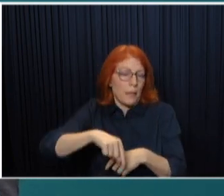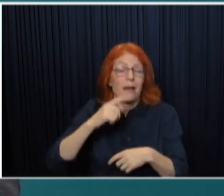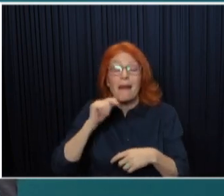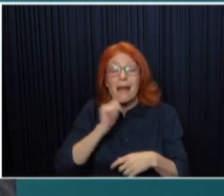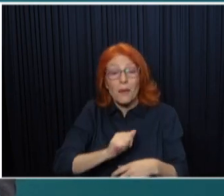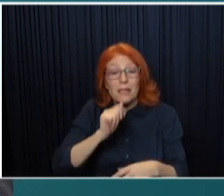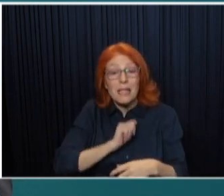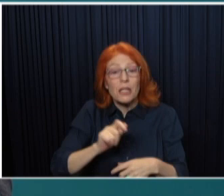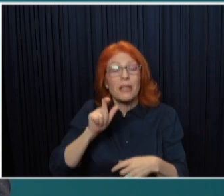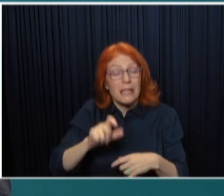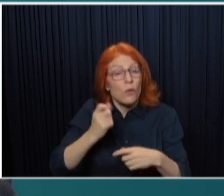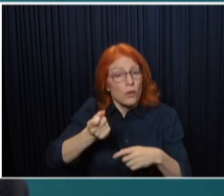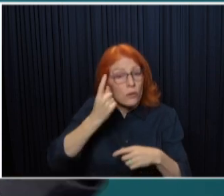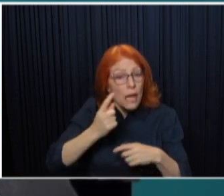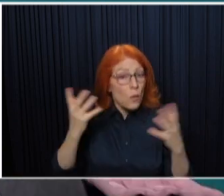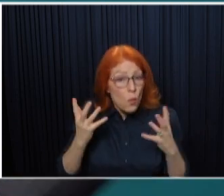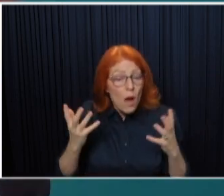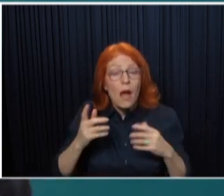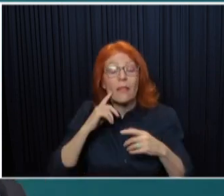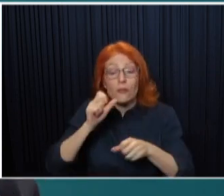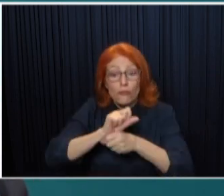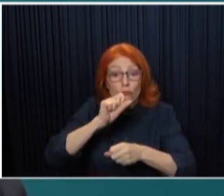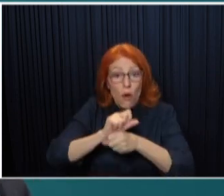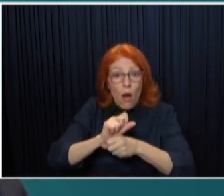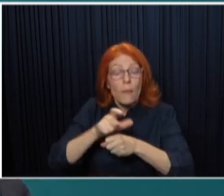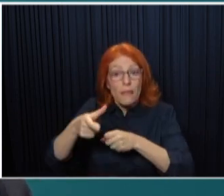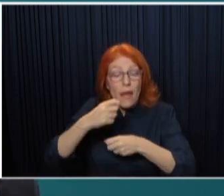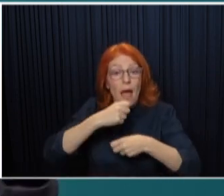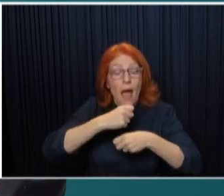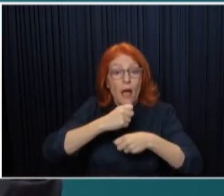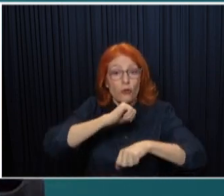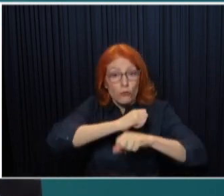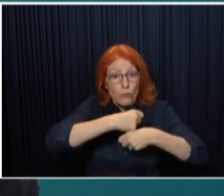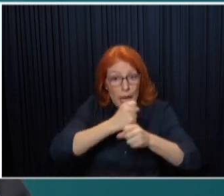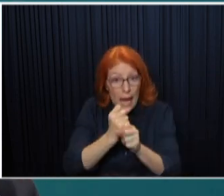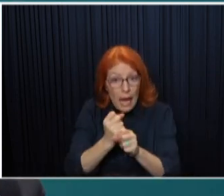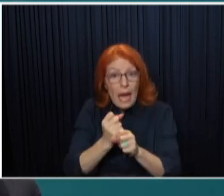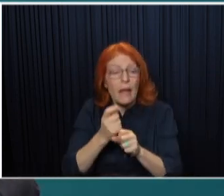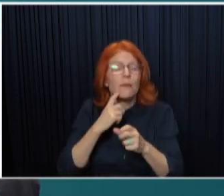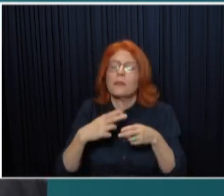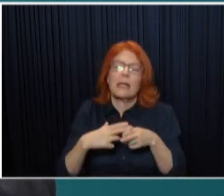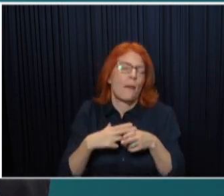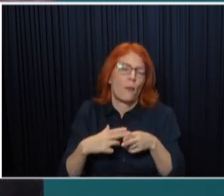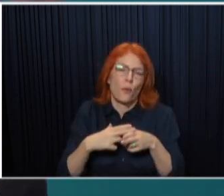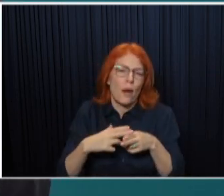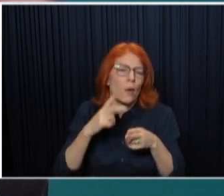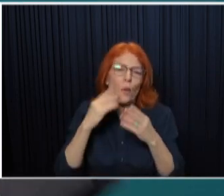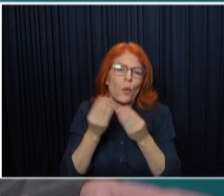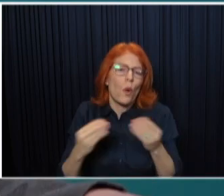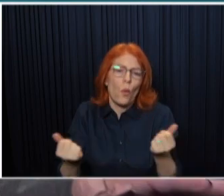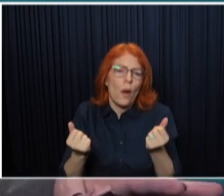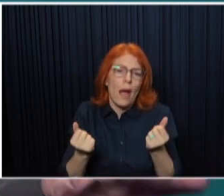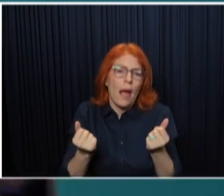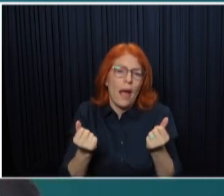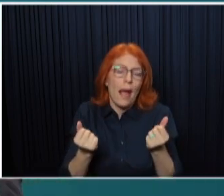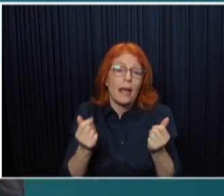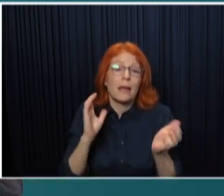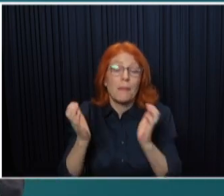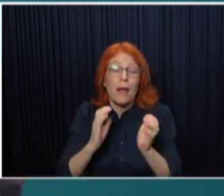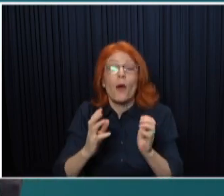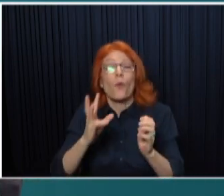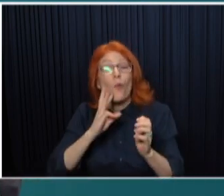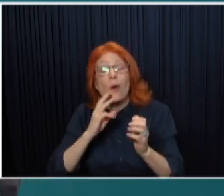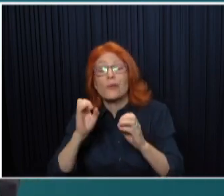Arizonans need to understand that those jobs that they create, they're temporary. They're going to go away faster than our water